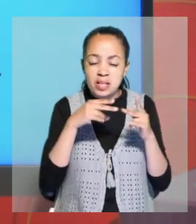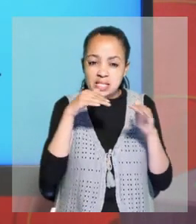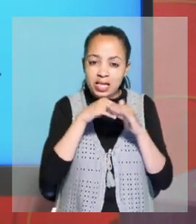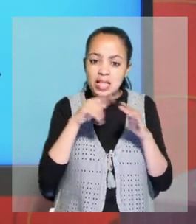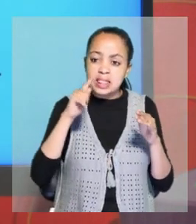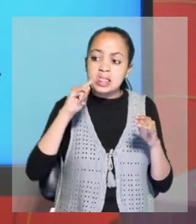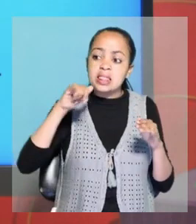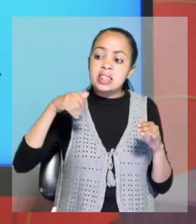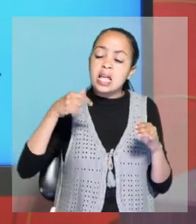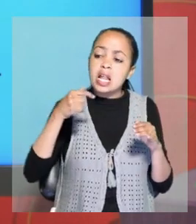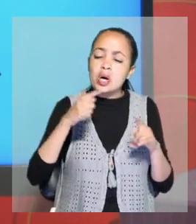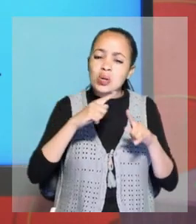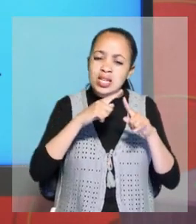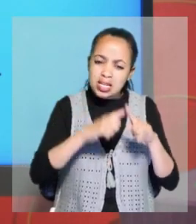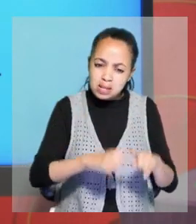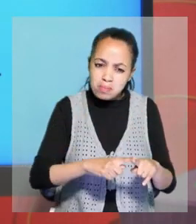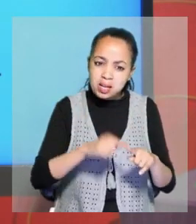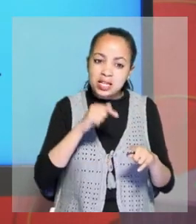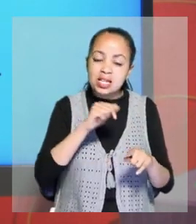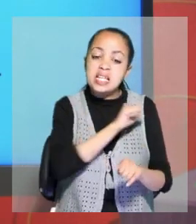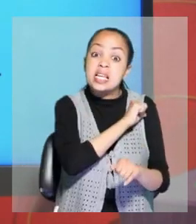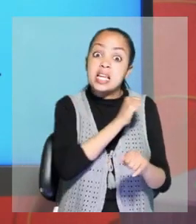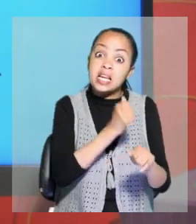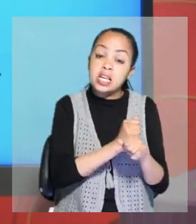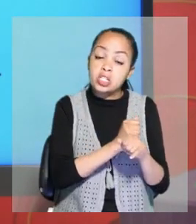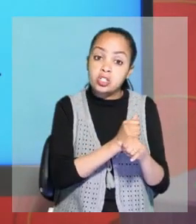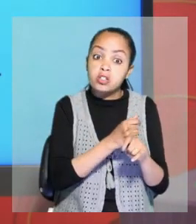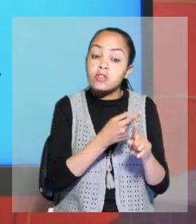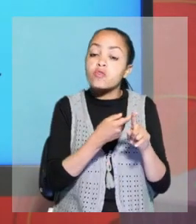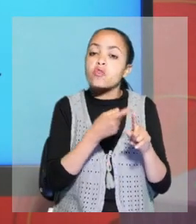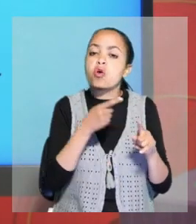telecom membrane depend on that of energy from photon.